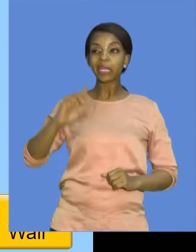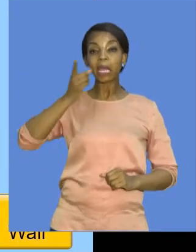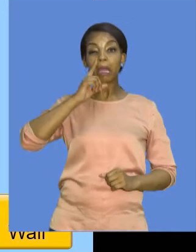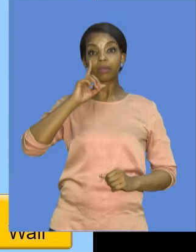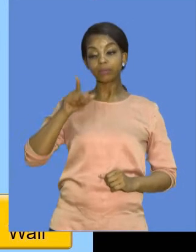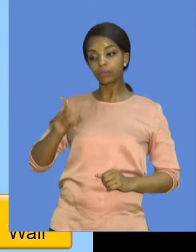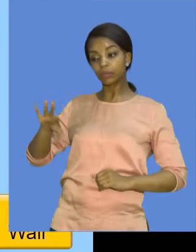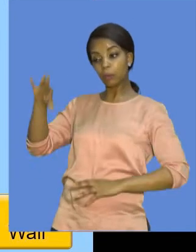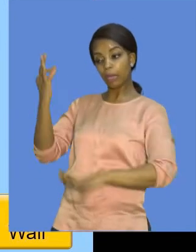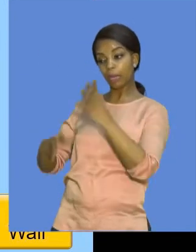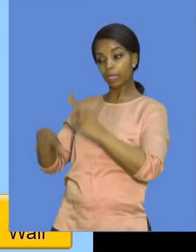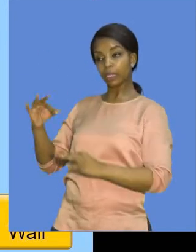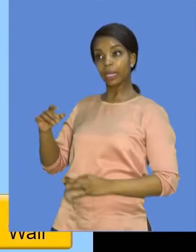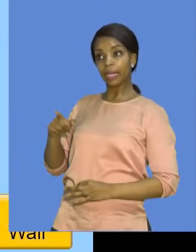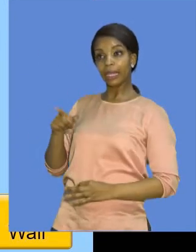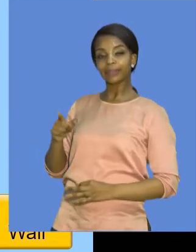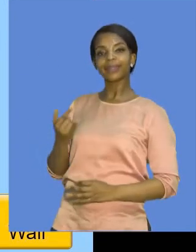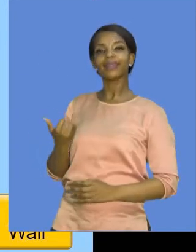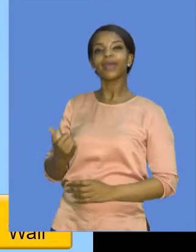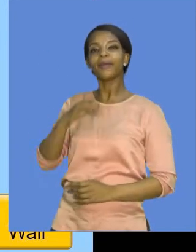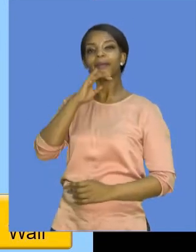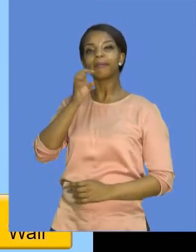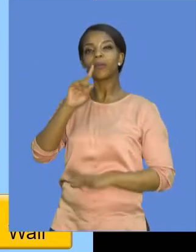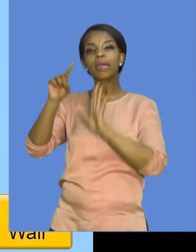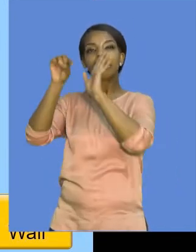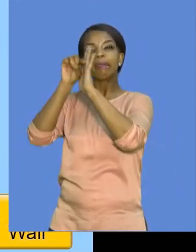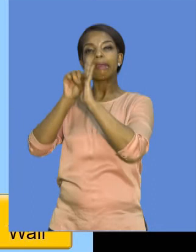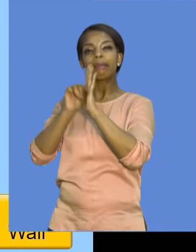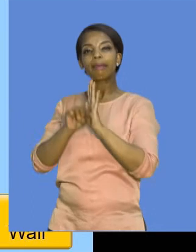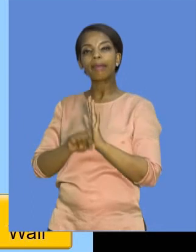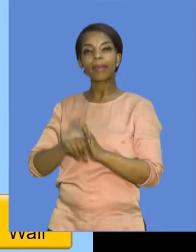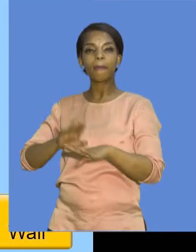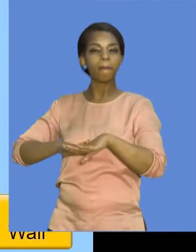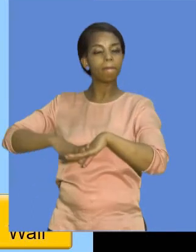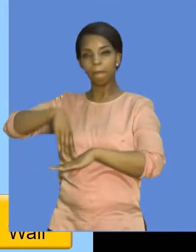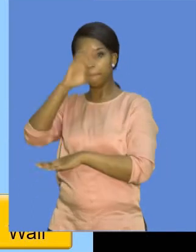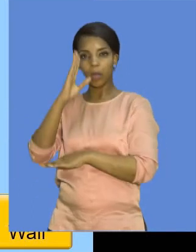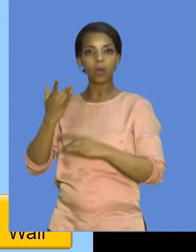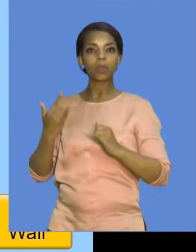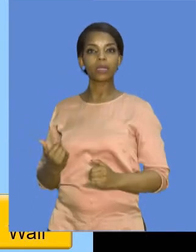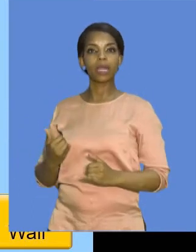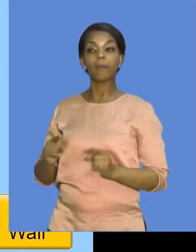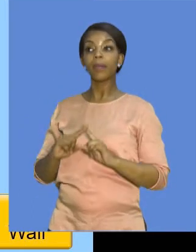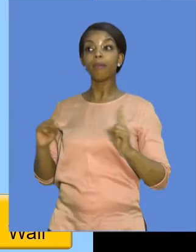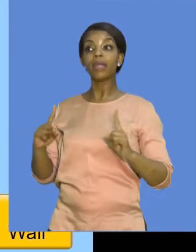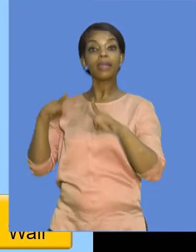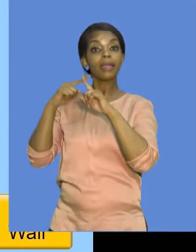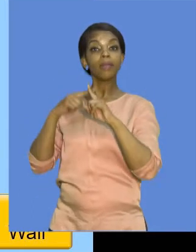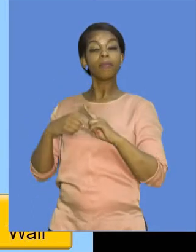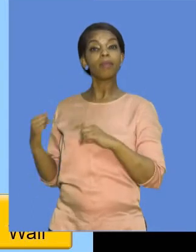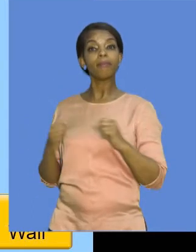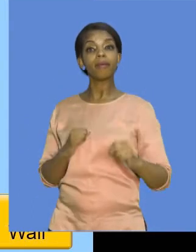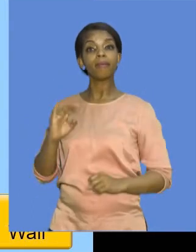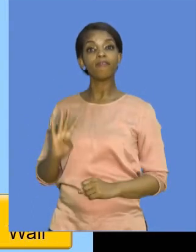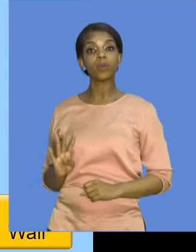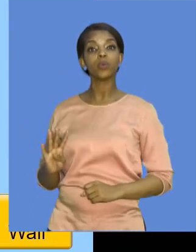some observations that we've definitely made there. You'd realize that now there are many negative charges on the surface